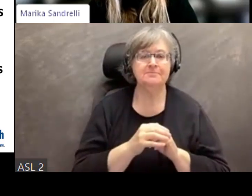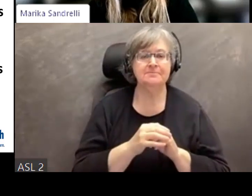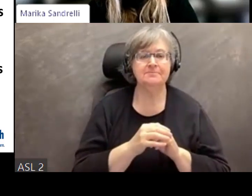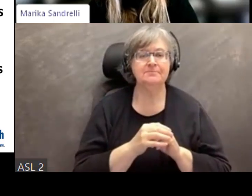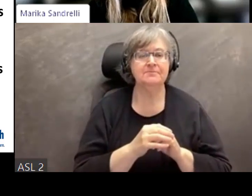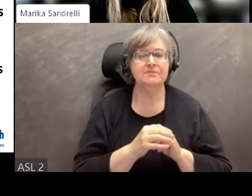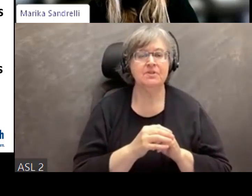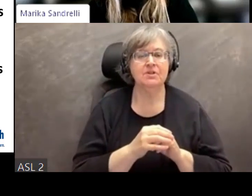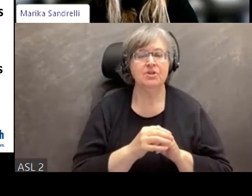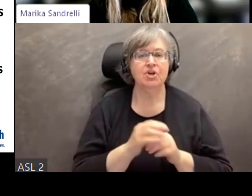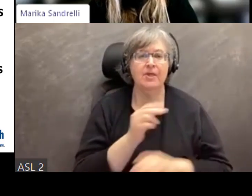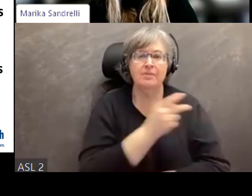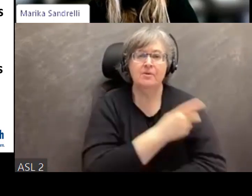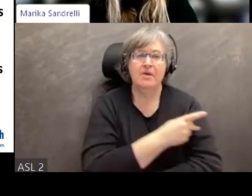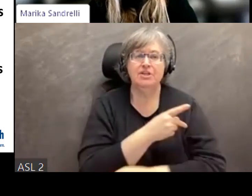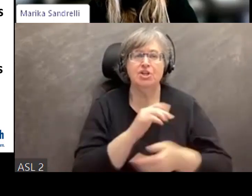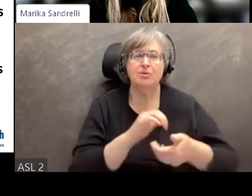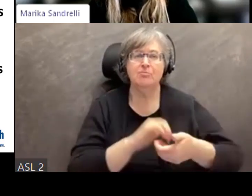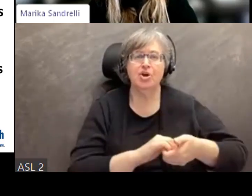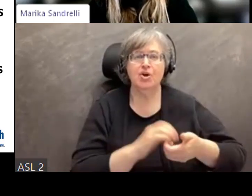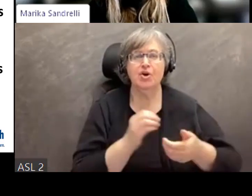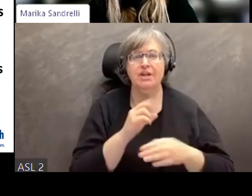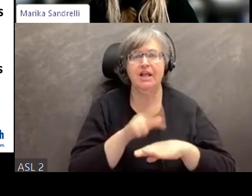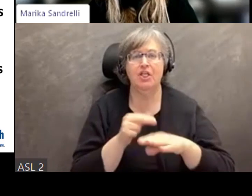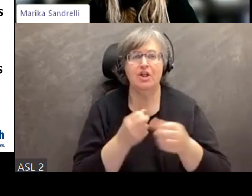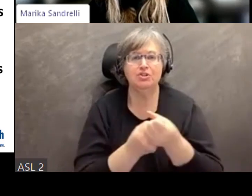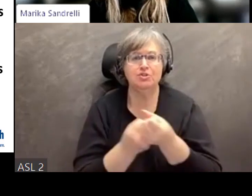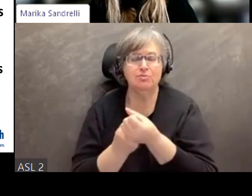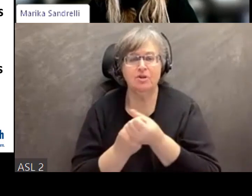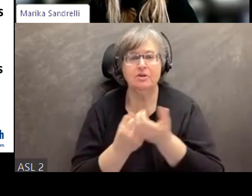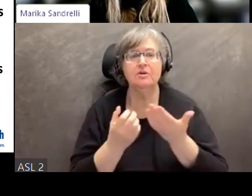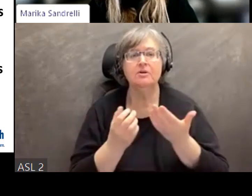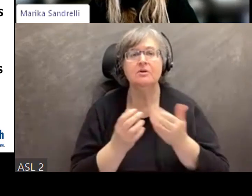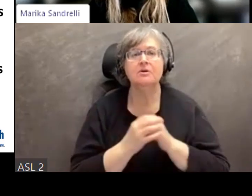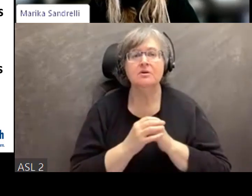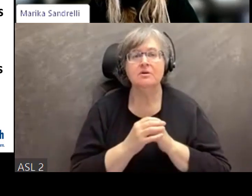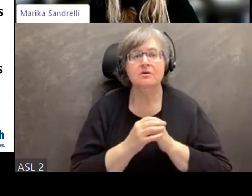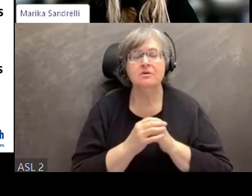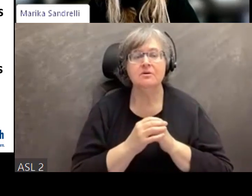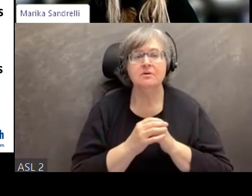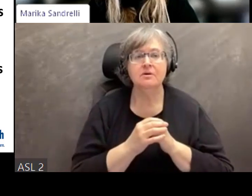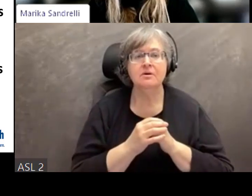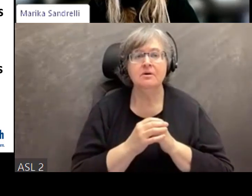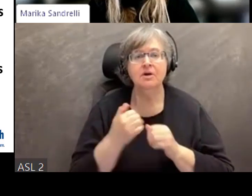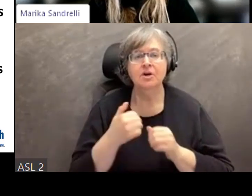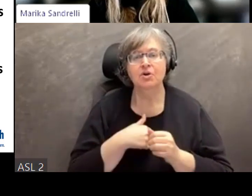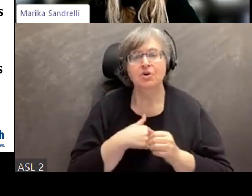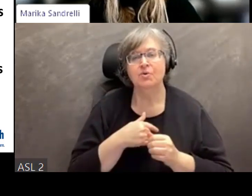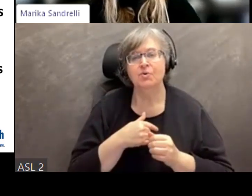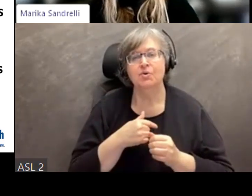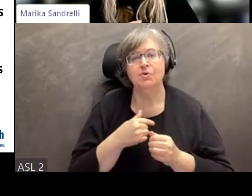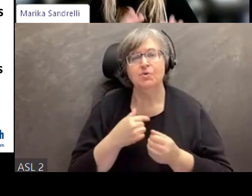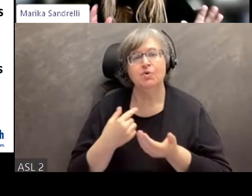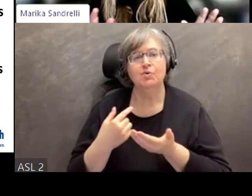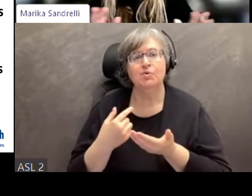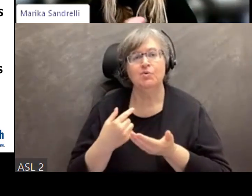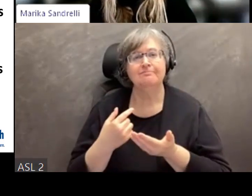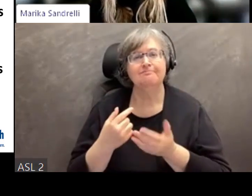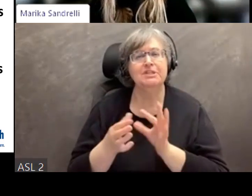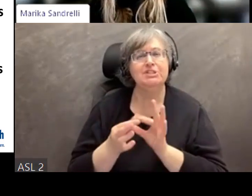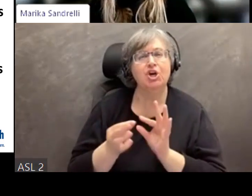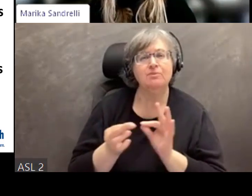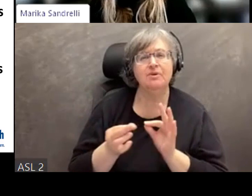that patient partner and the natural supports, when we talked